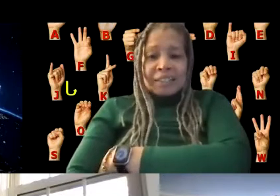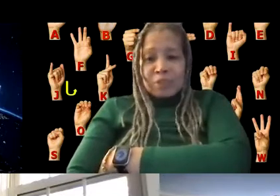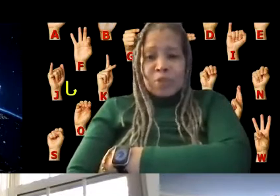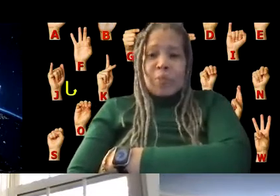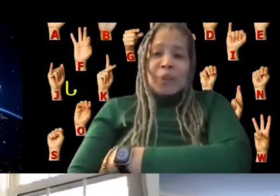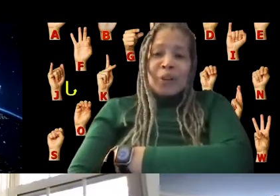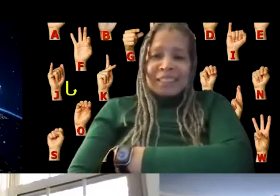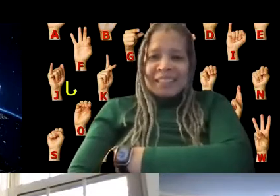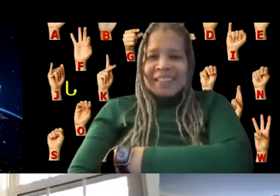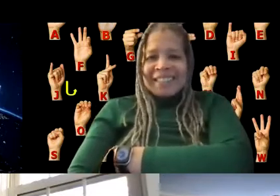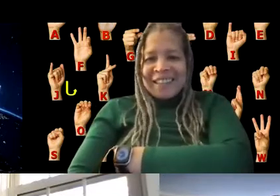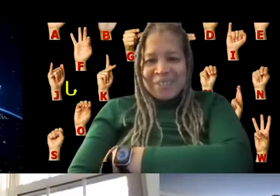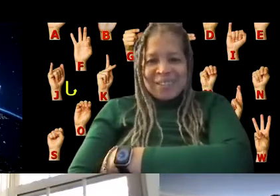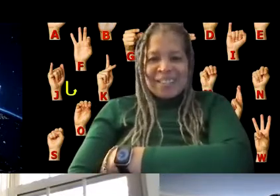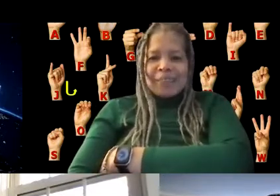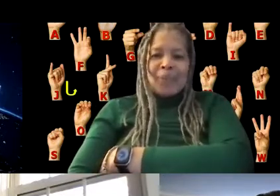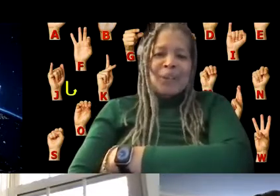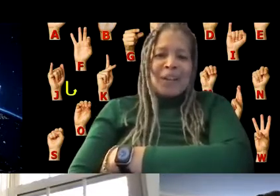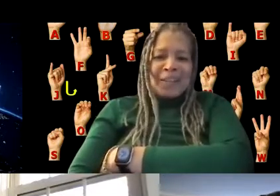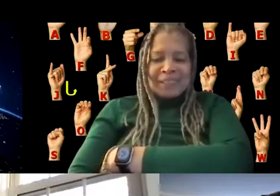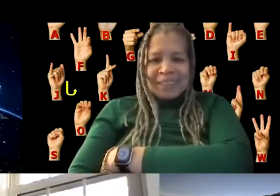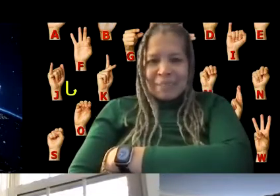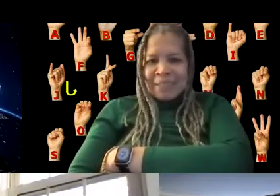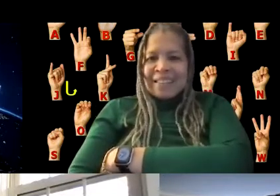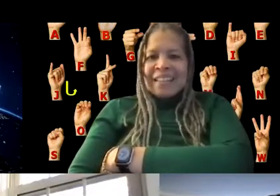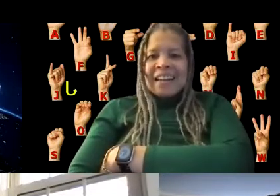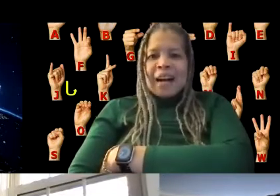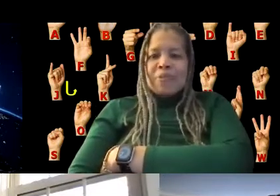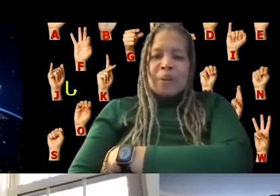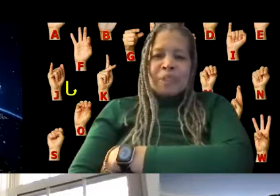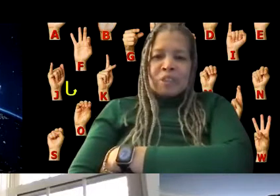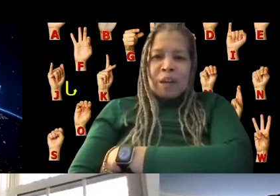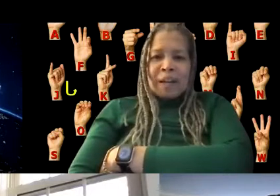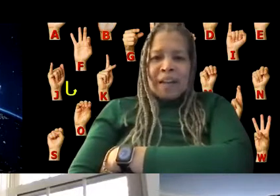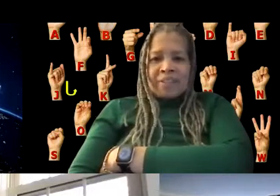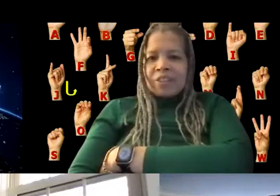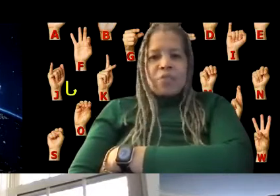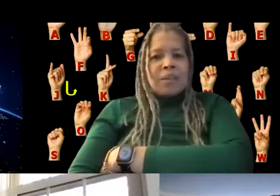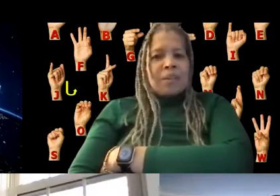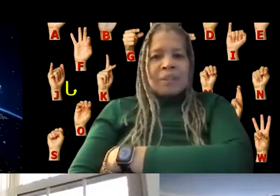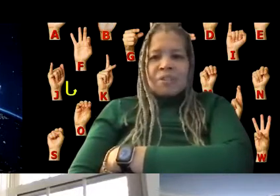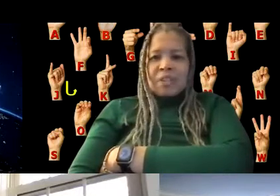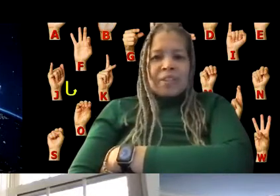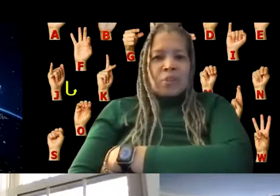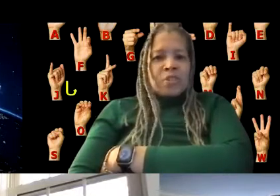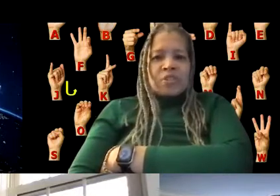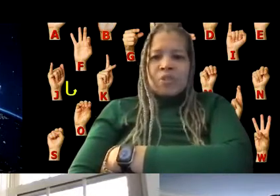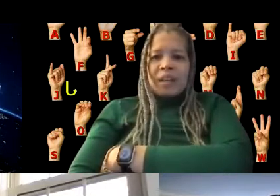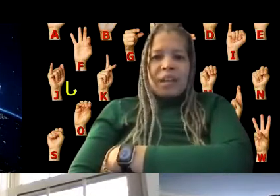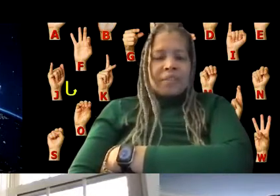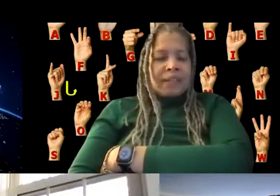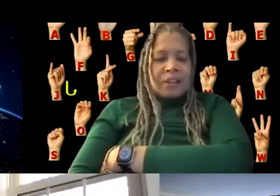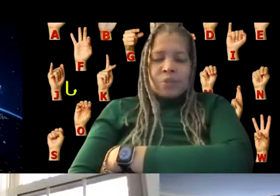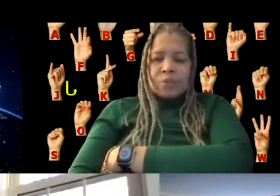all kinds of sorts, but we're all techies and Dukies. That's what we all have in common. So I'm going to start by asking you, and I'm going to just ask the question.